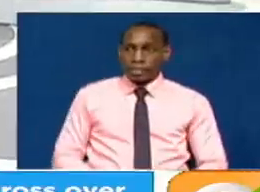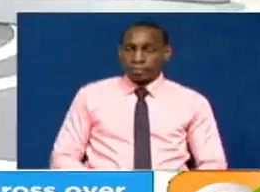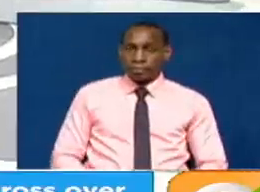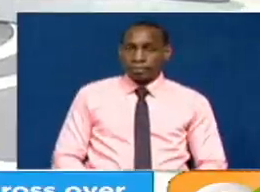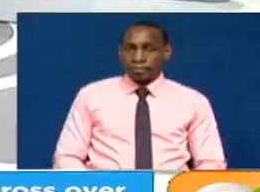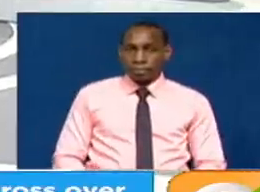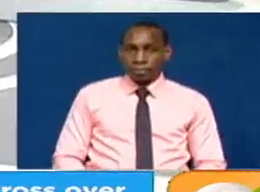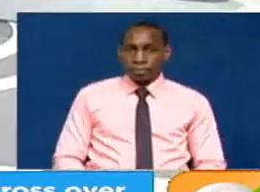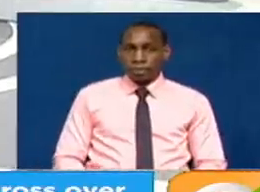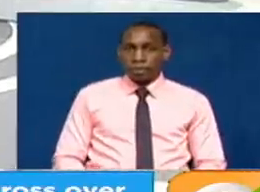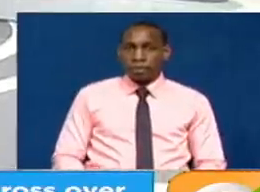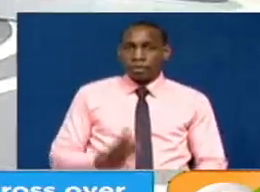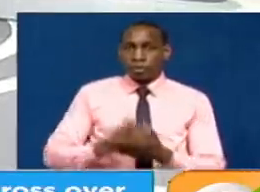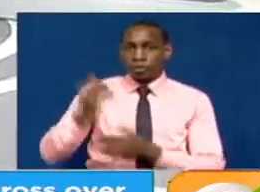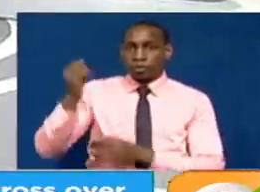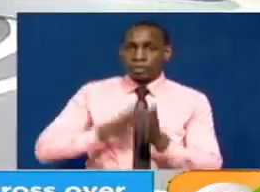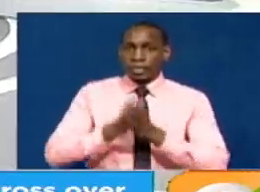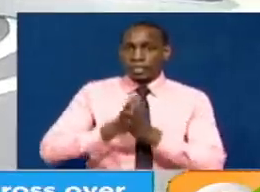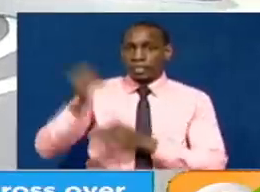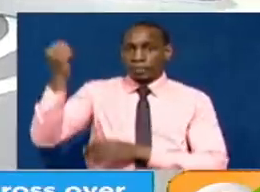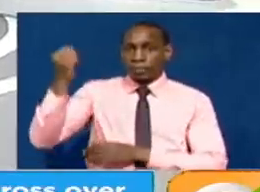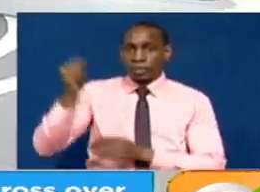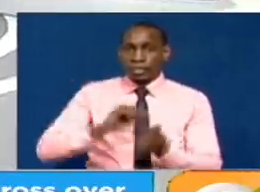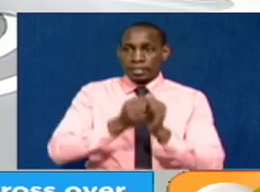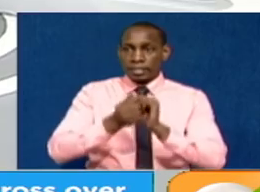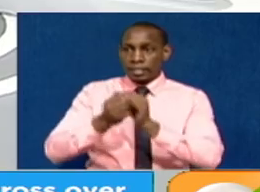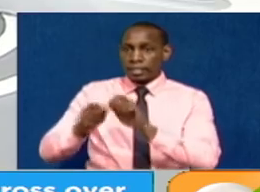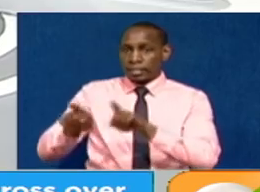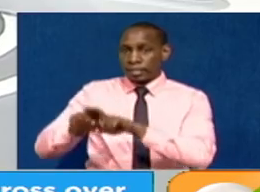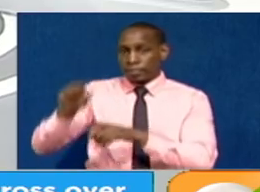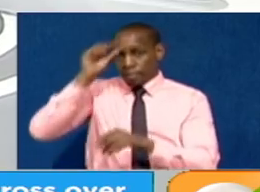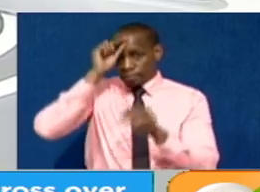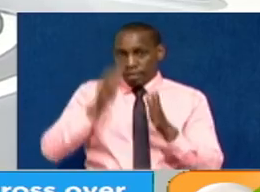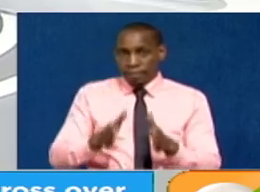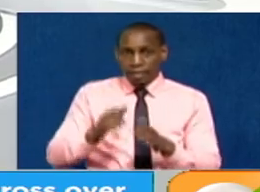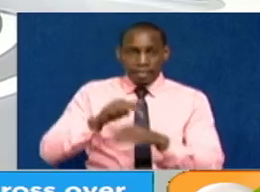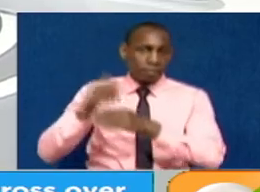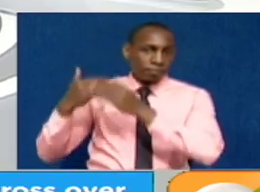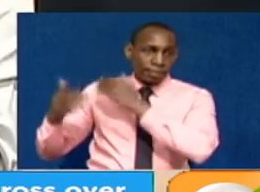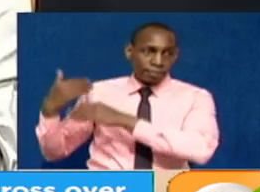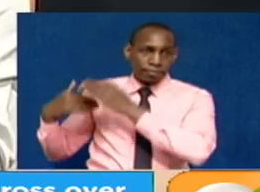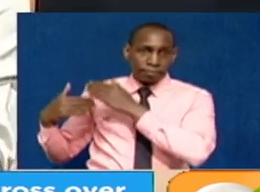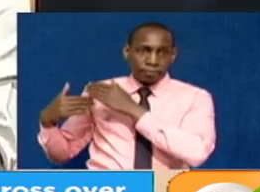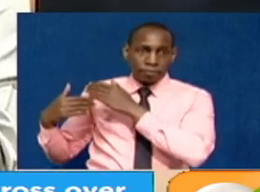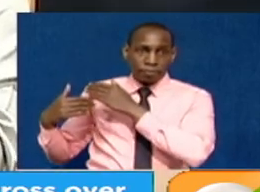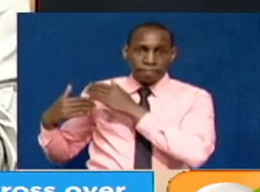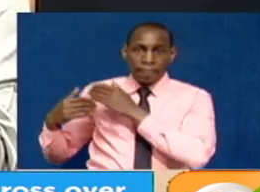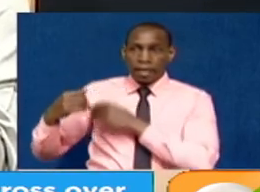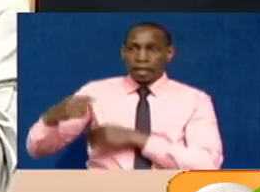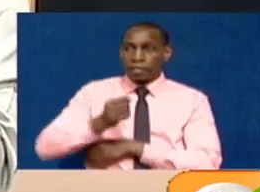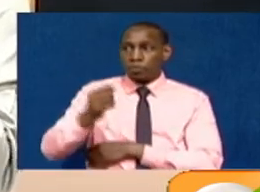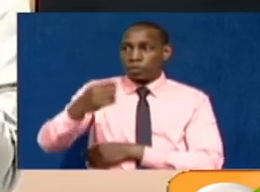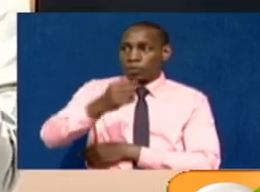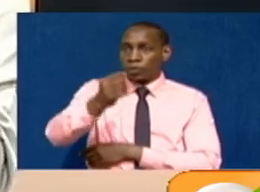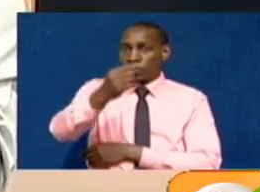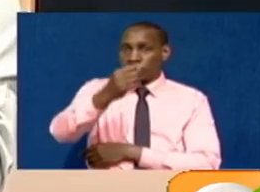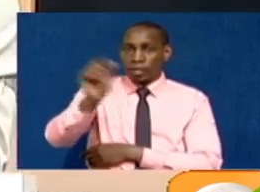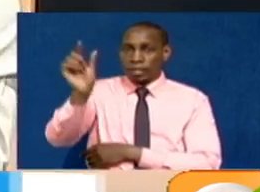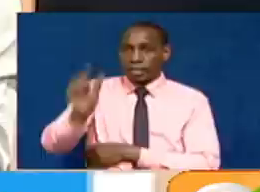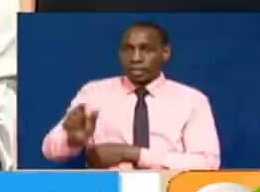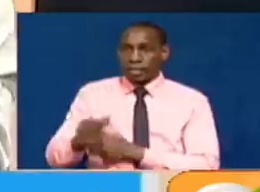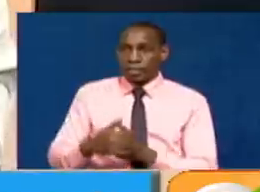how quickly things change, Yvonne, because this is the same Anne Waiguru who just not too long ago went around the